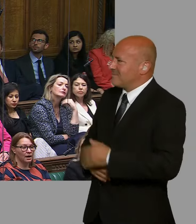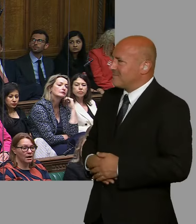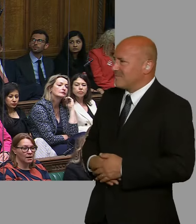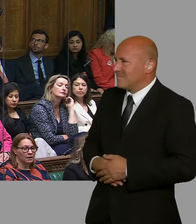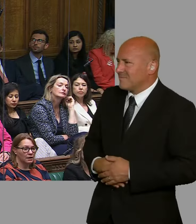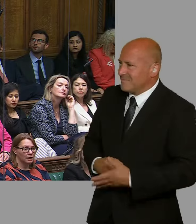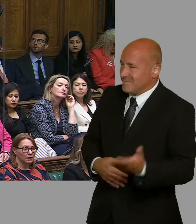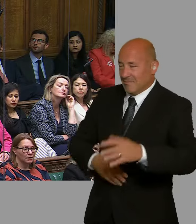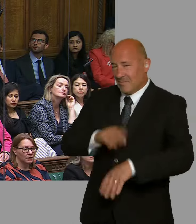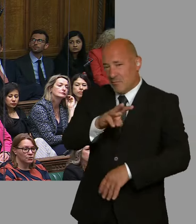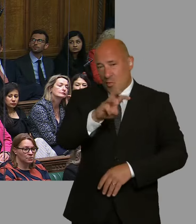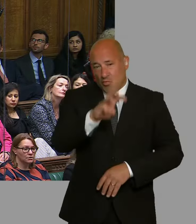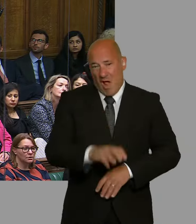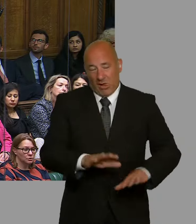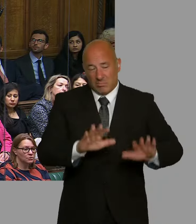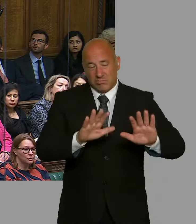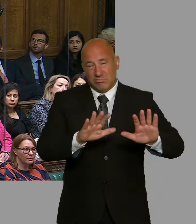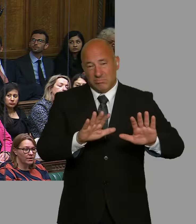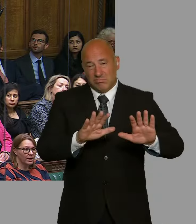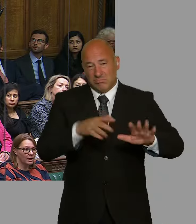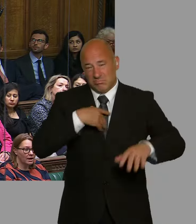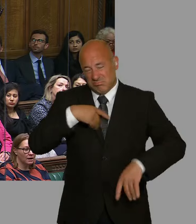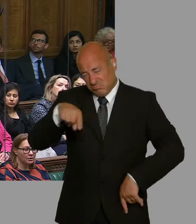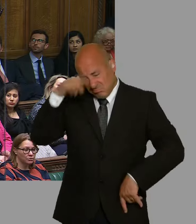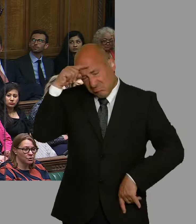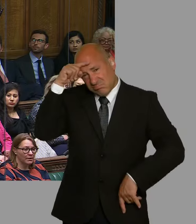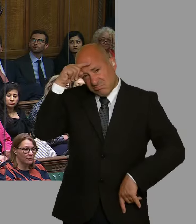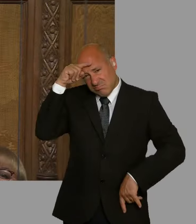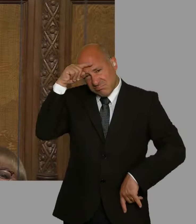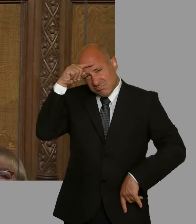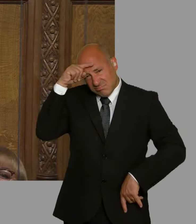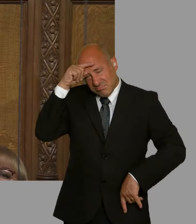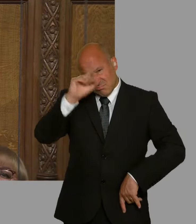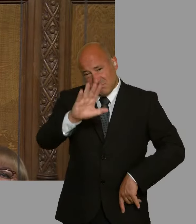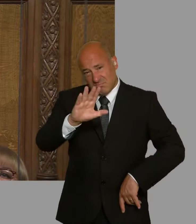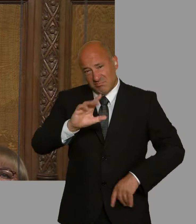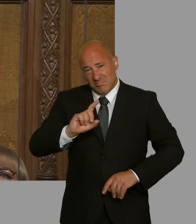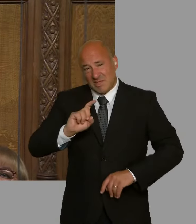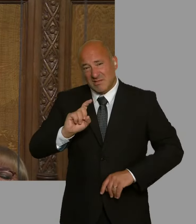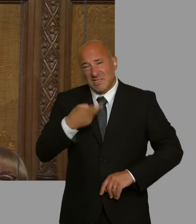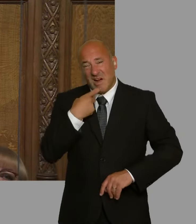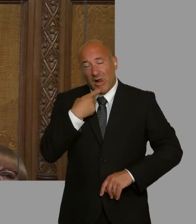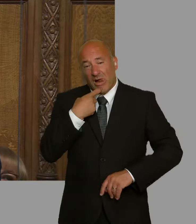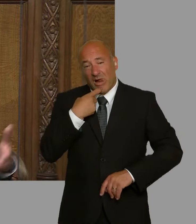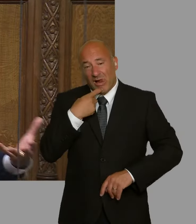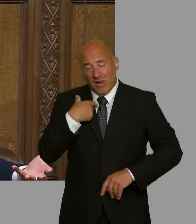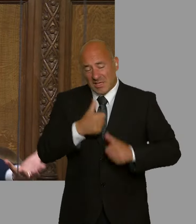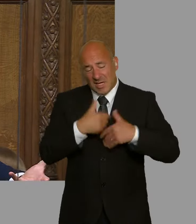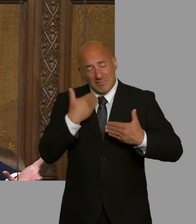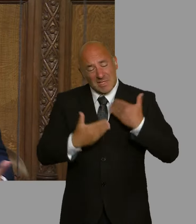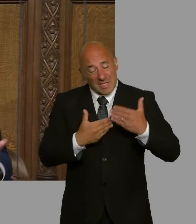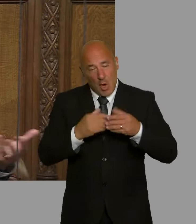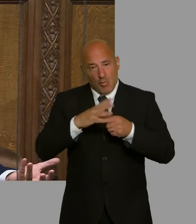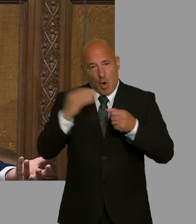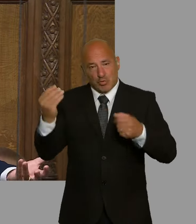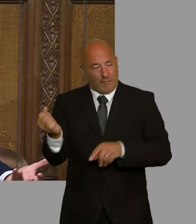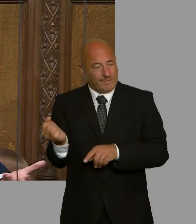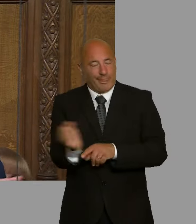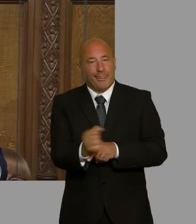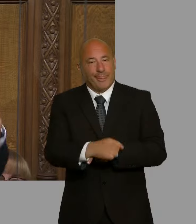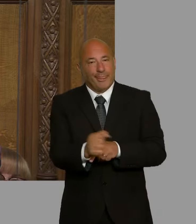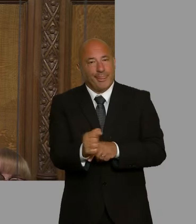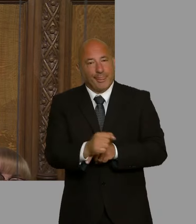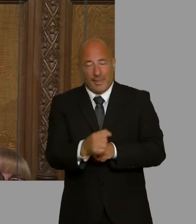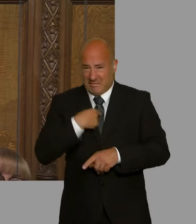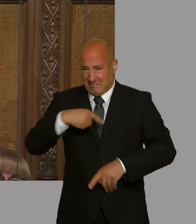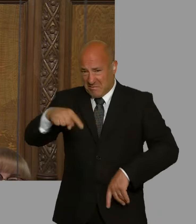unfunded promises, they refused to make critical decisions, and they left Port Talbot on a cliff edge. So can I welcome the news